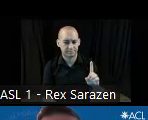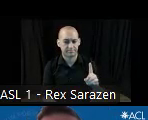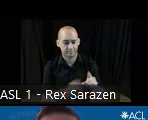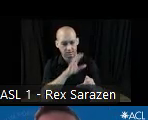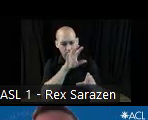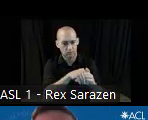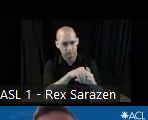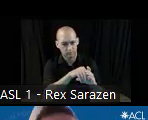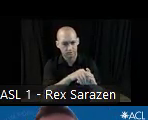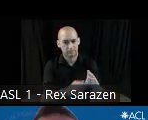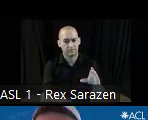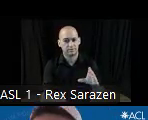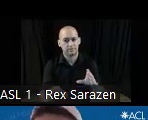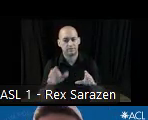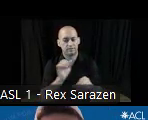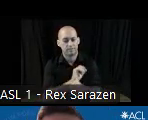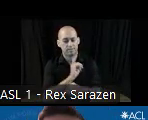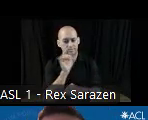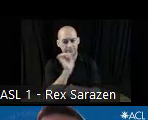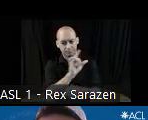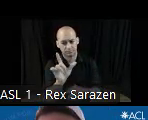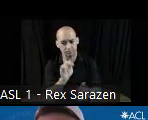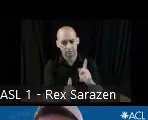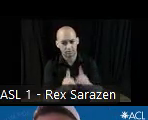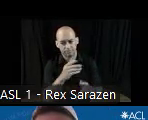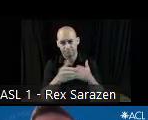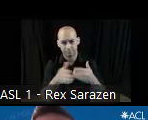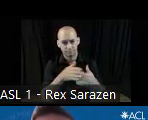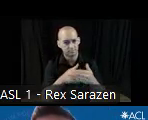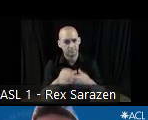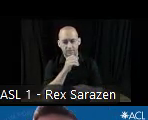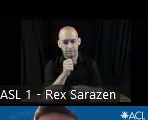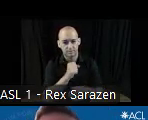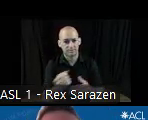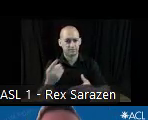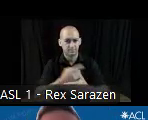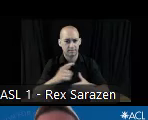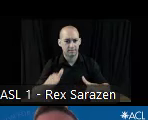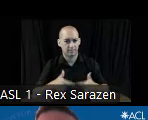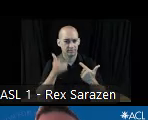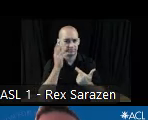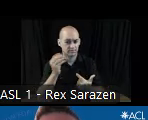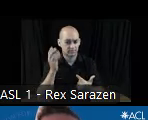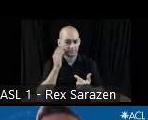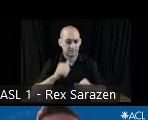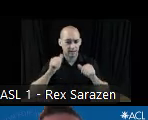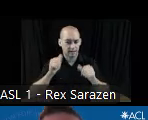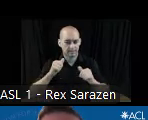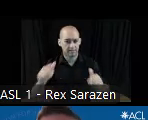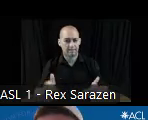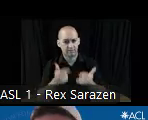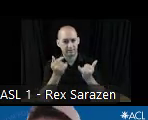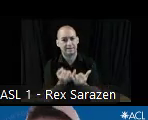Inclusion, ensuring that all people, regardless of age, disability, or life experience, are able to live independently